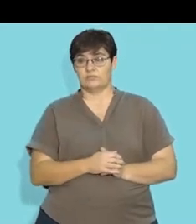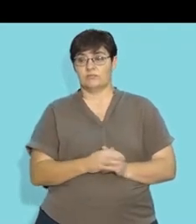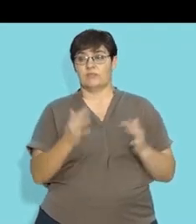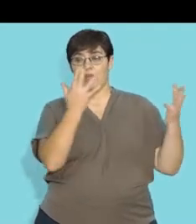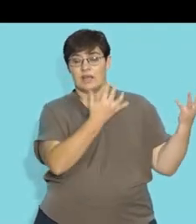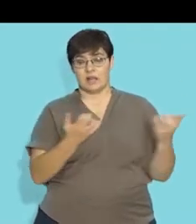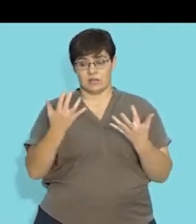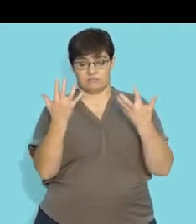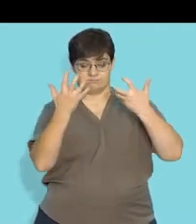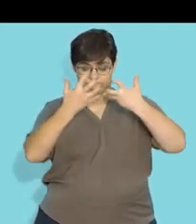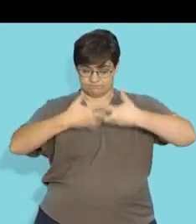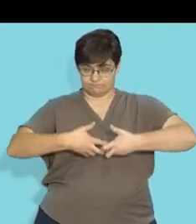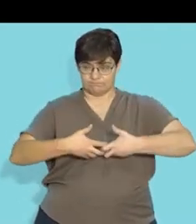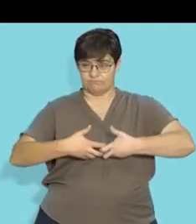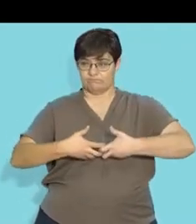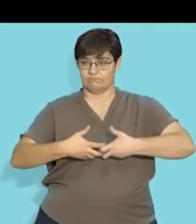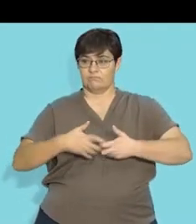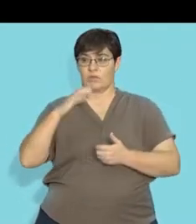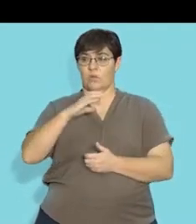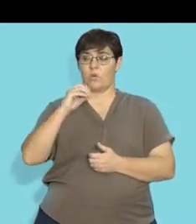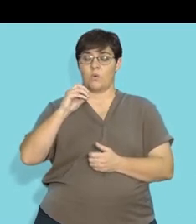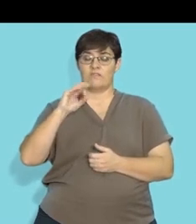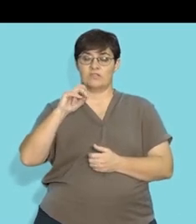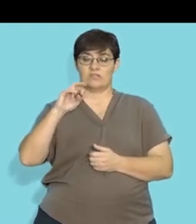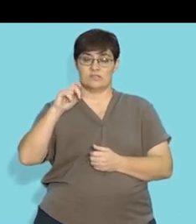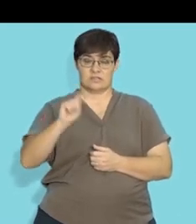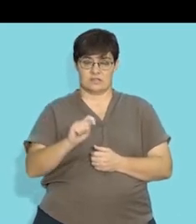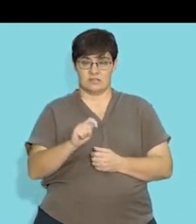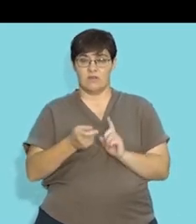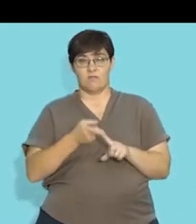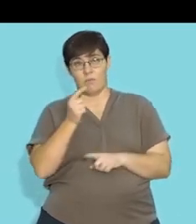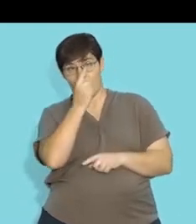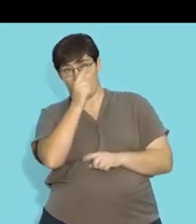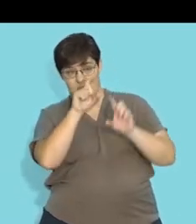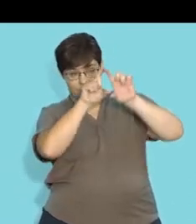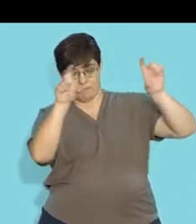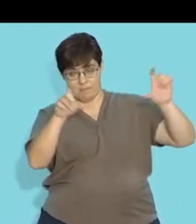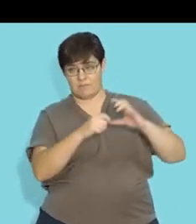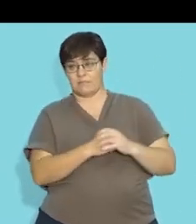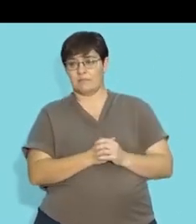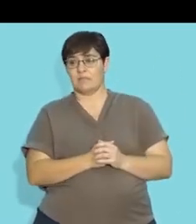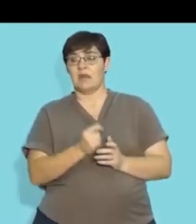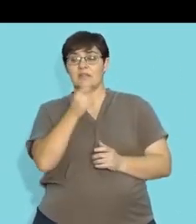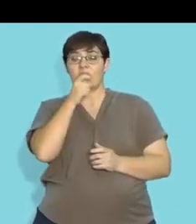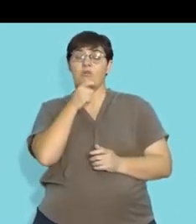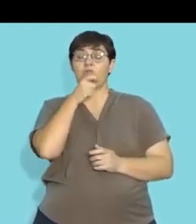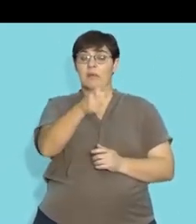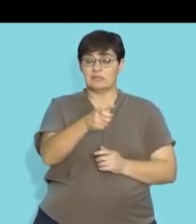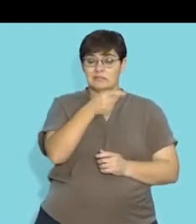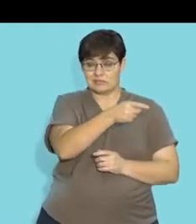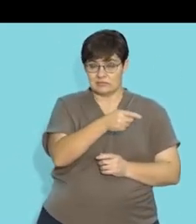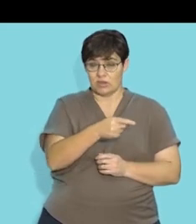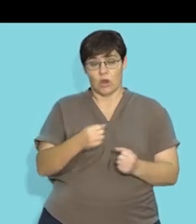calculate the correlation coefficient for the above, then comment on the strength of